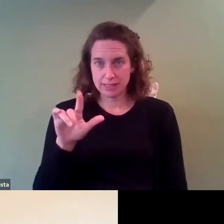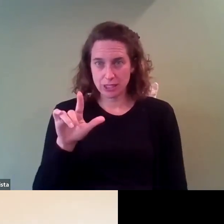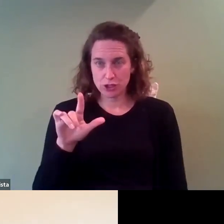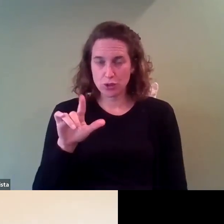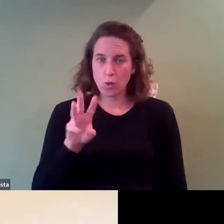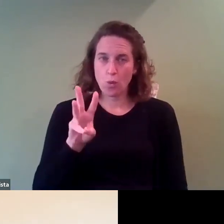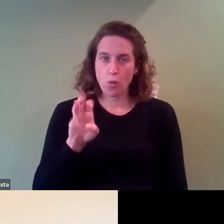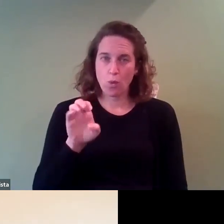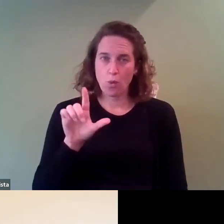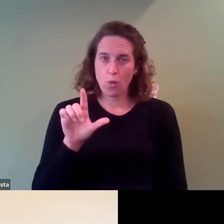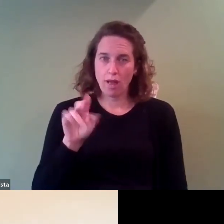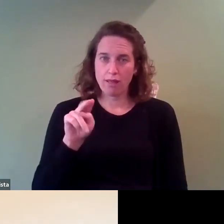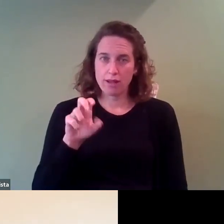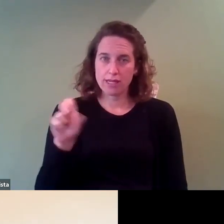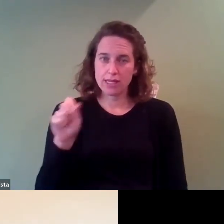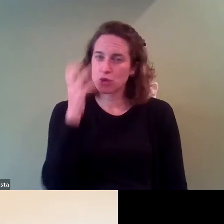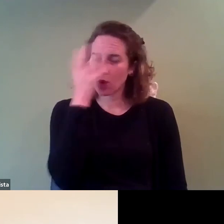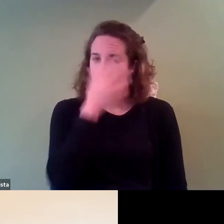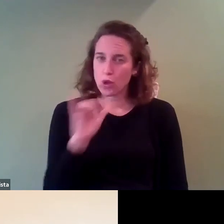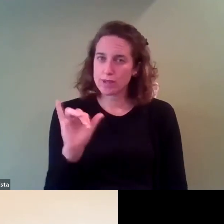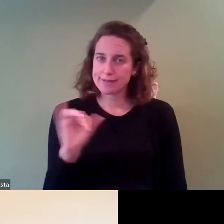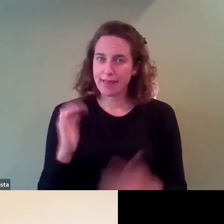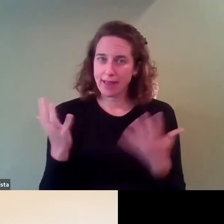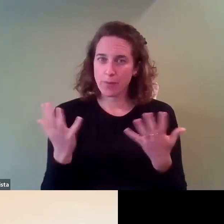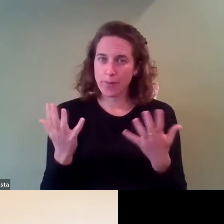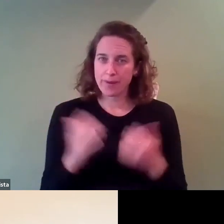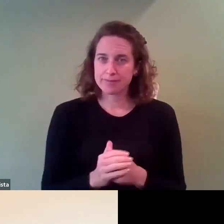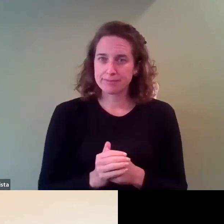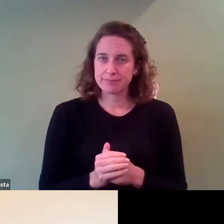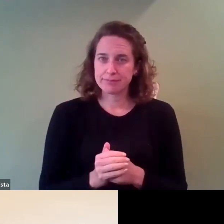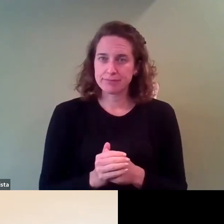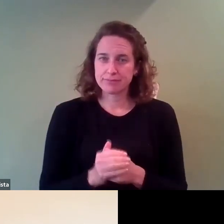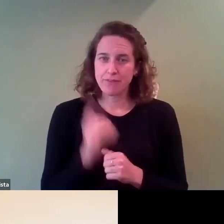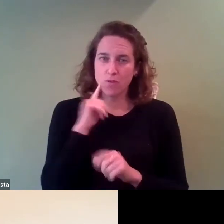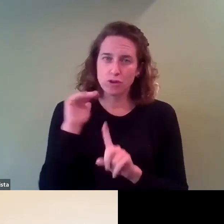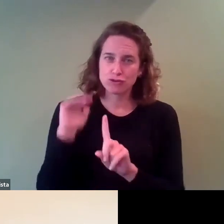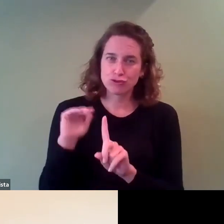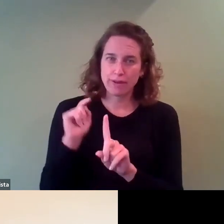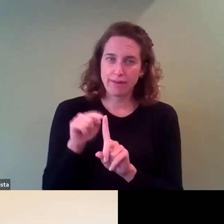wellness, what does that look like? What does that look like to you for a child?